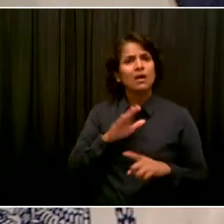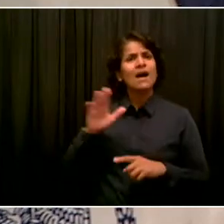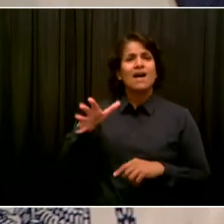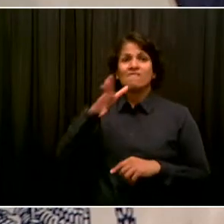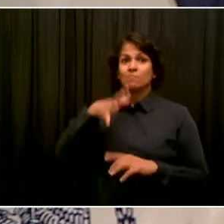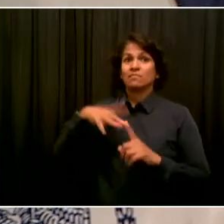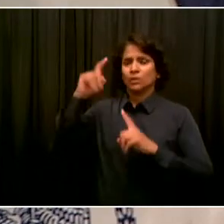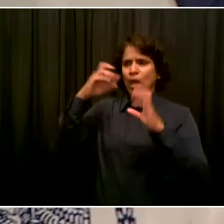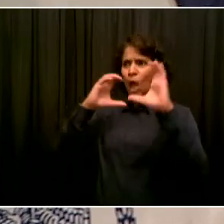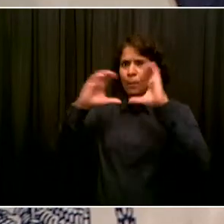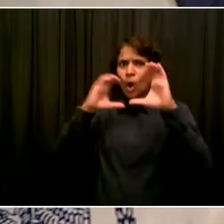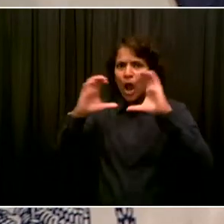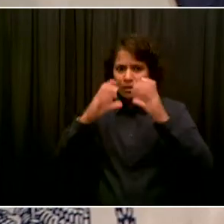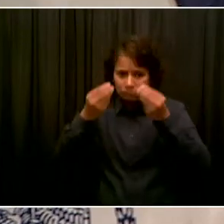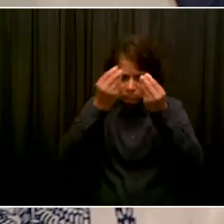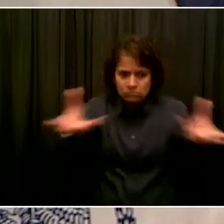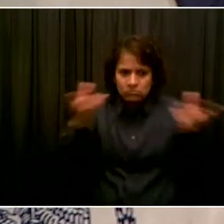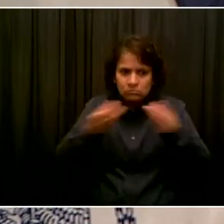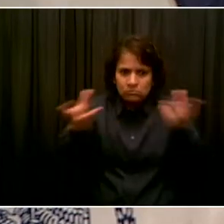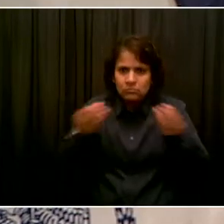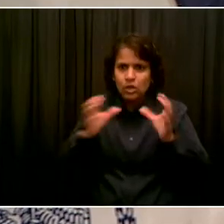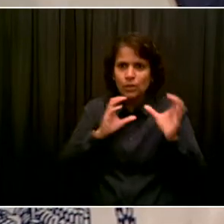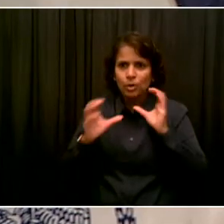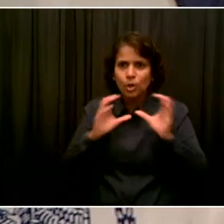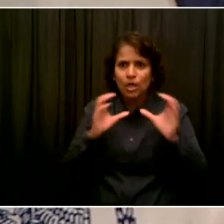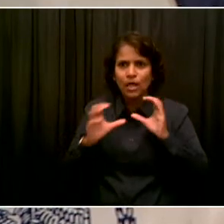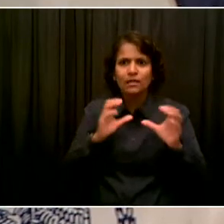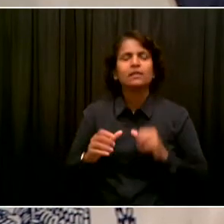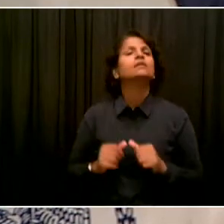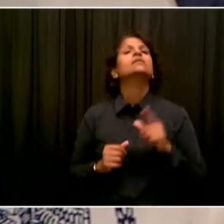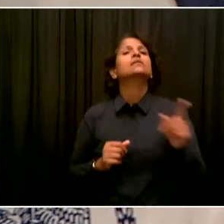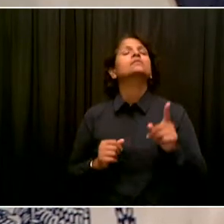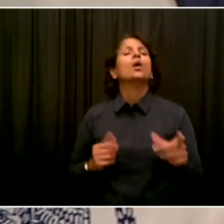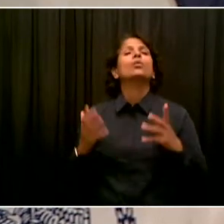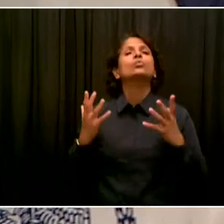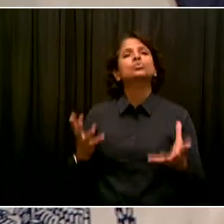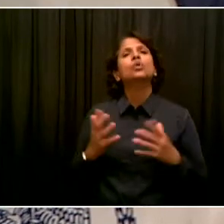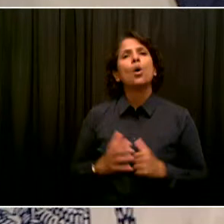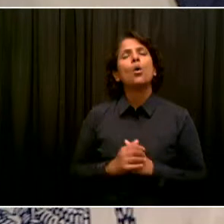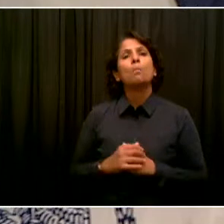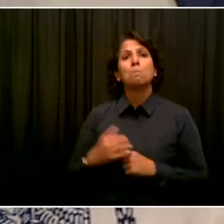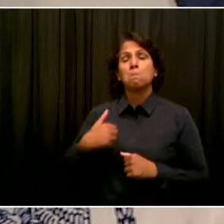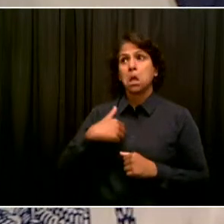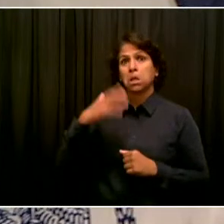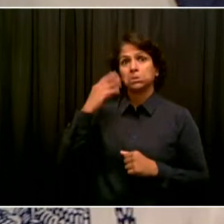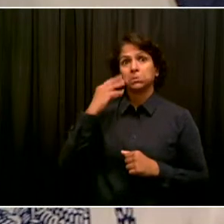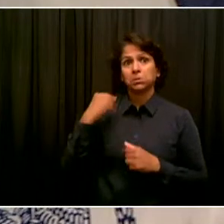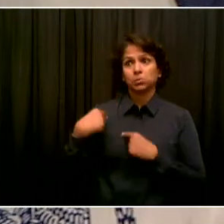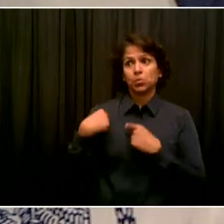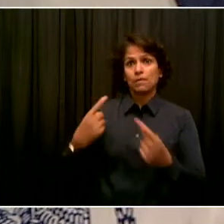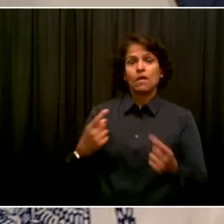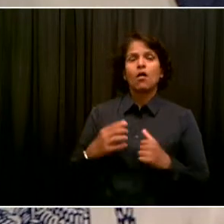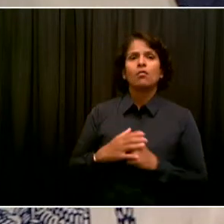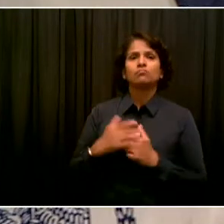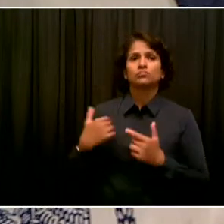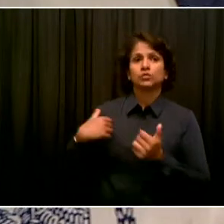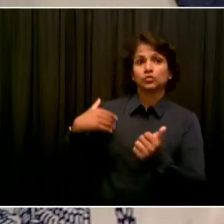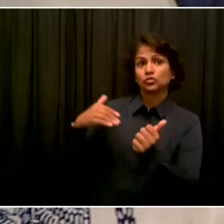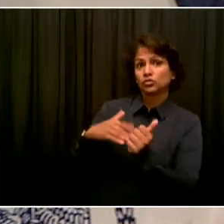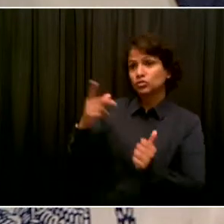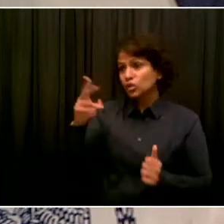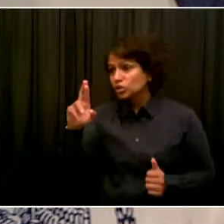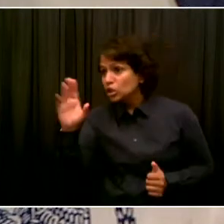helpful. In terms of our experience, and I would love to have Dr. Choksi, Dr. Katz weigh in, we found